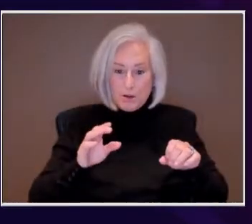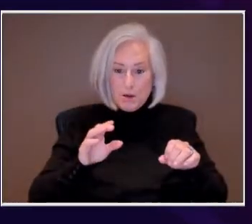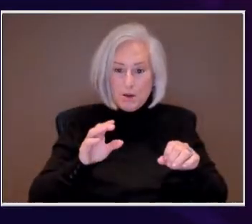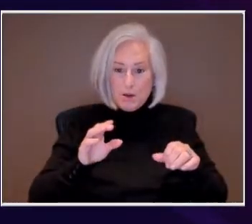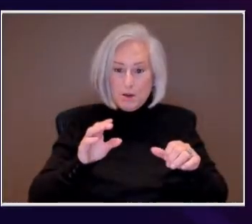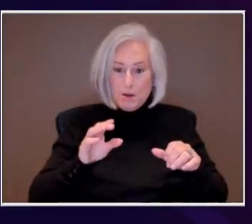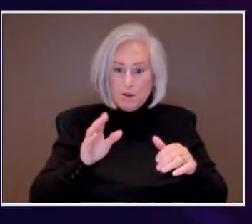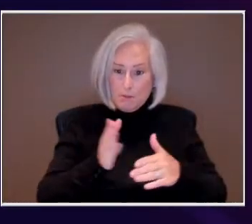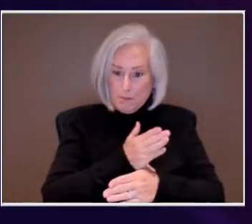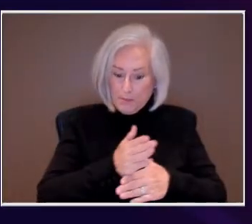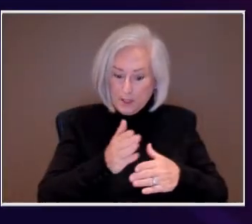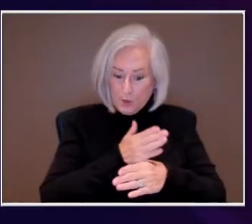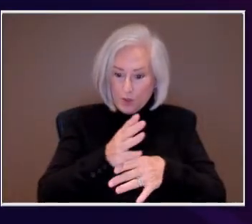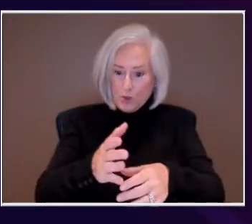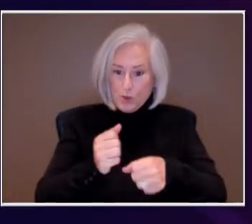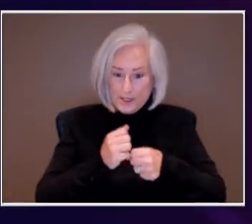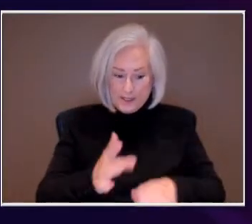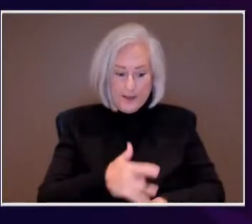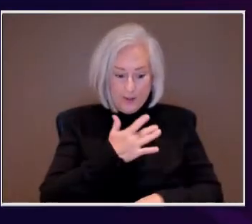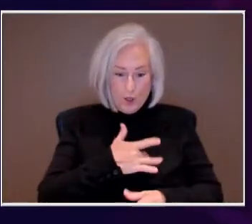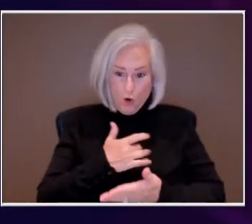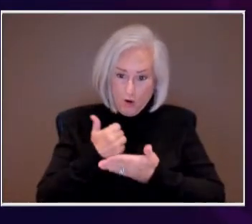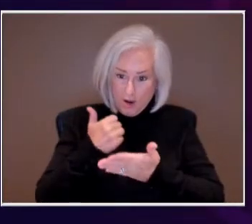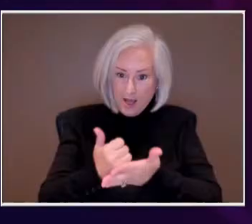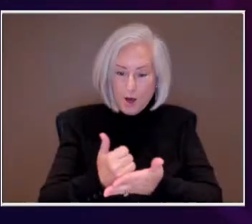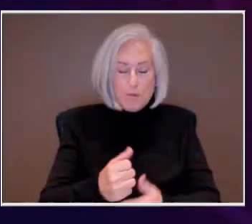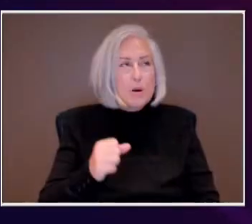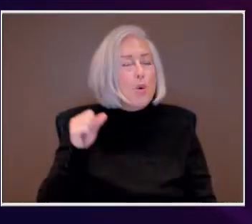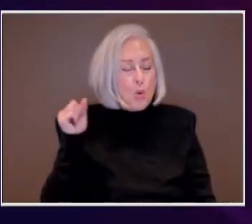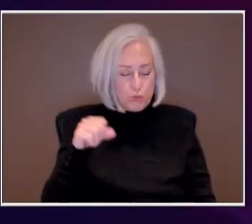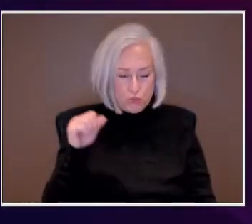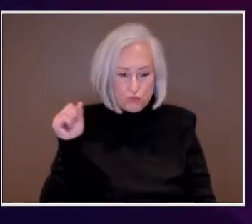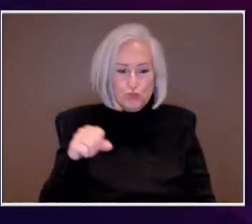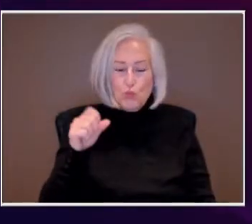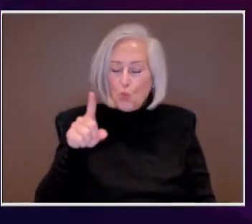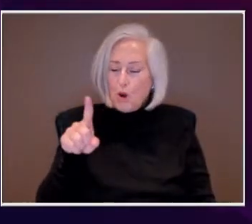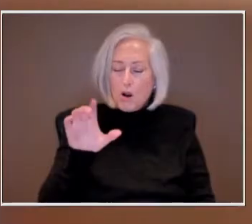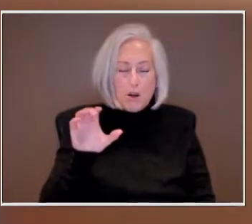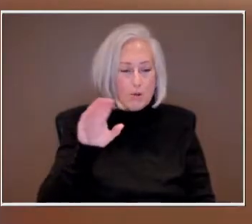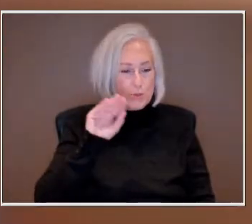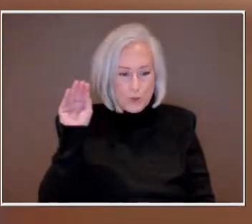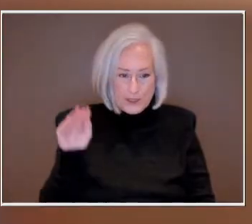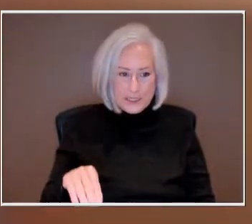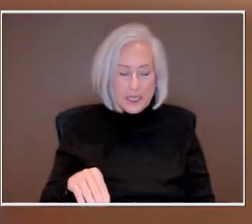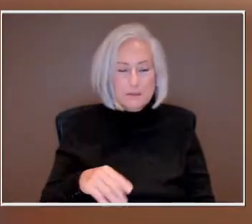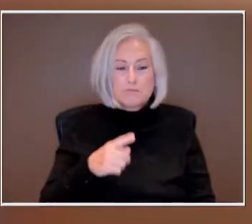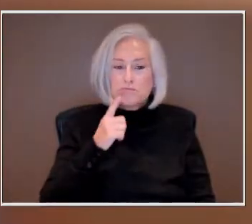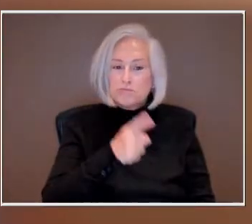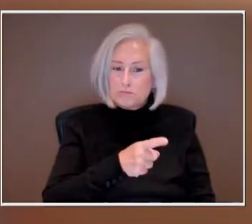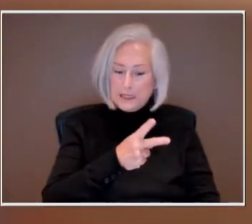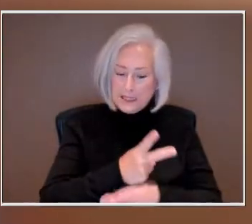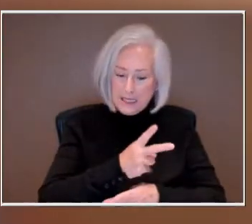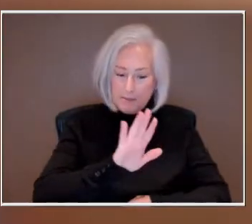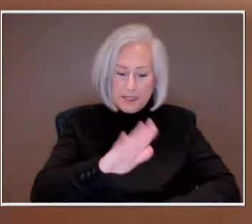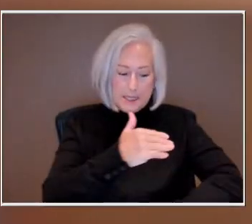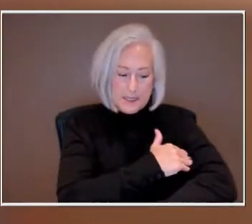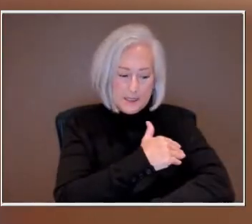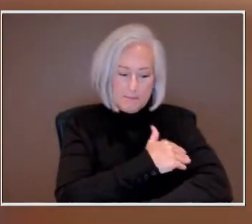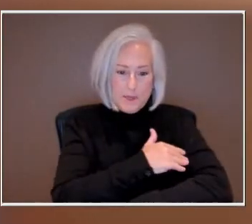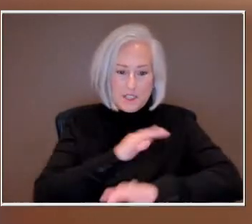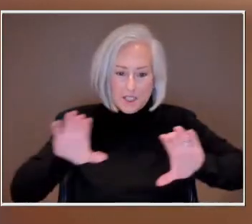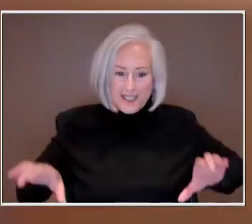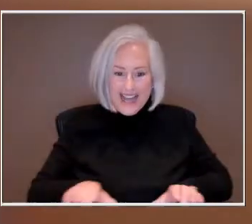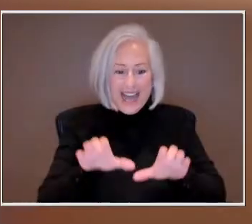to do with, I would imagine? Yeah, well, 100%. I mean, he was able to keep his muscles active. Anytime